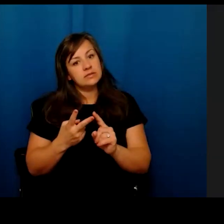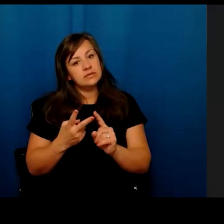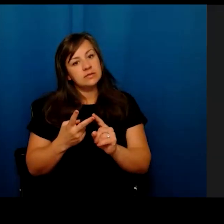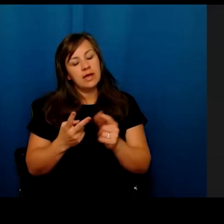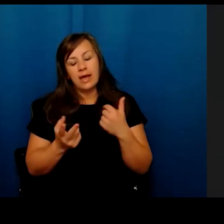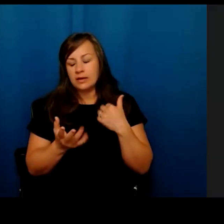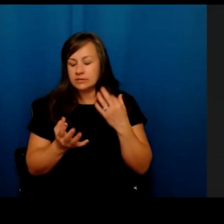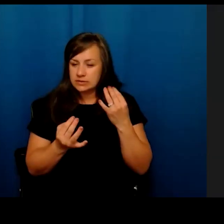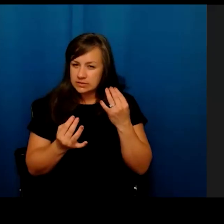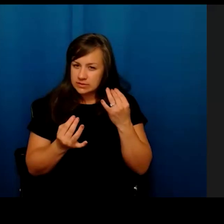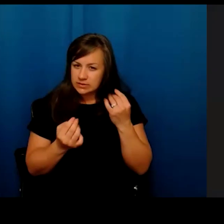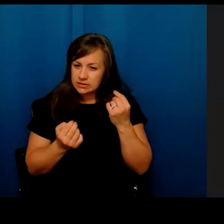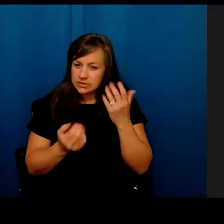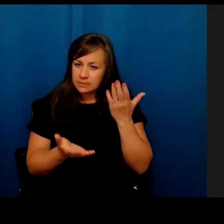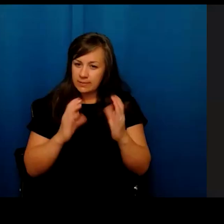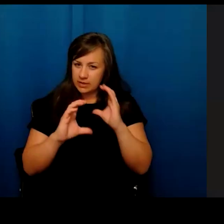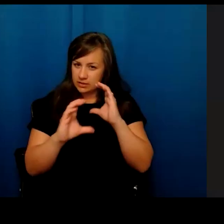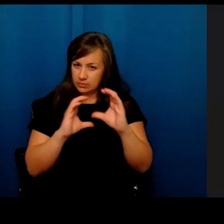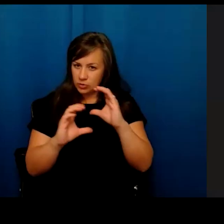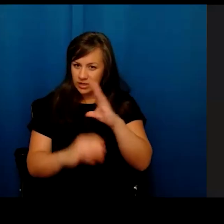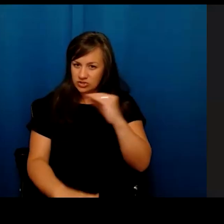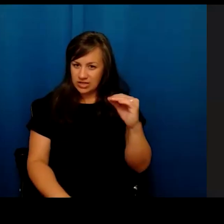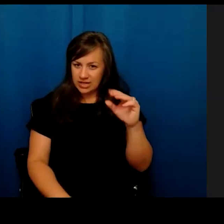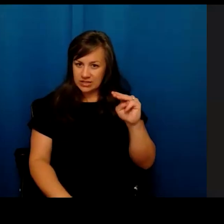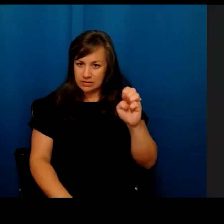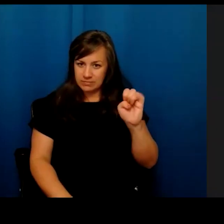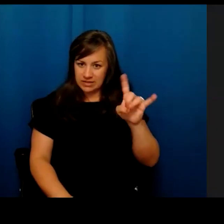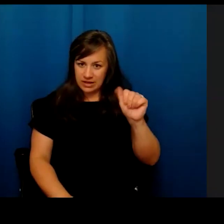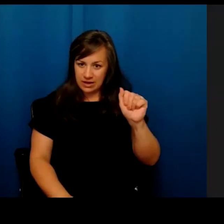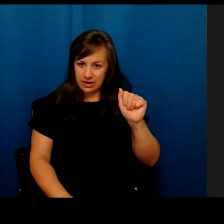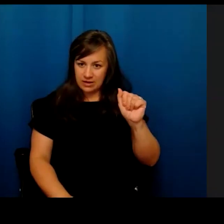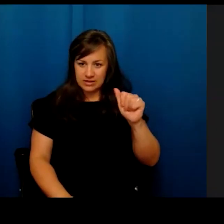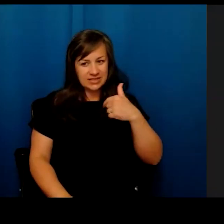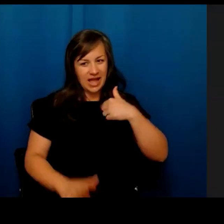want to say there may be a communications and media, but I haven't looked at it in a while.